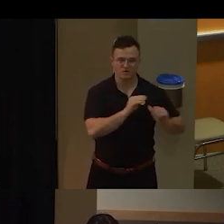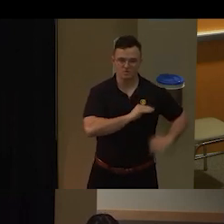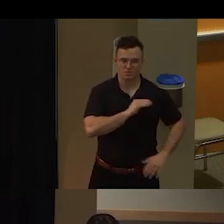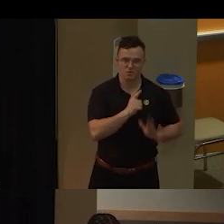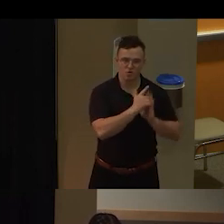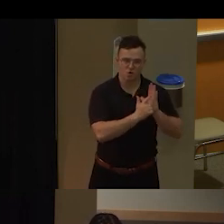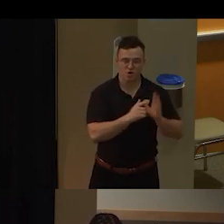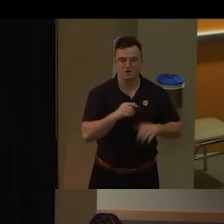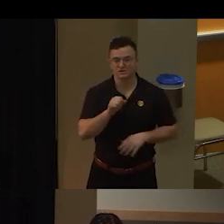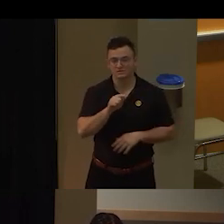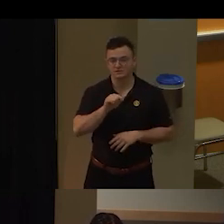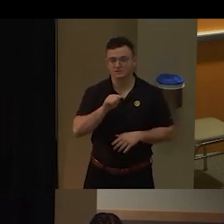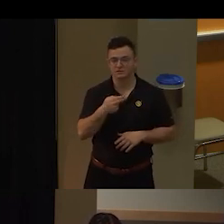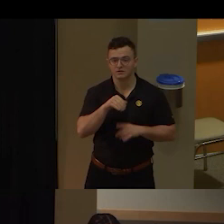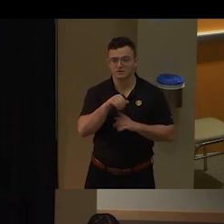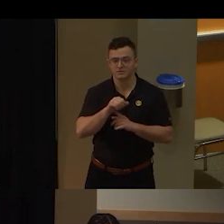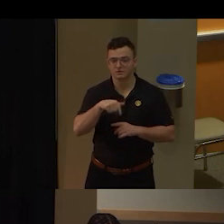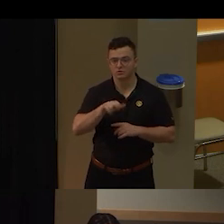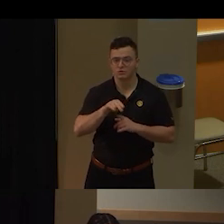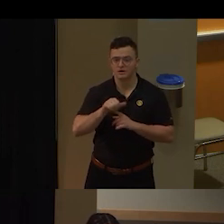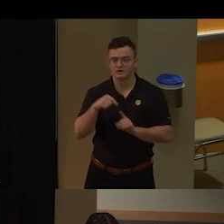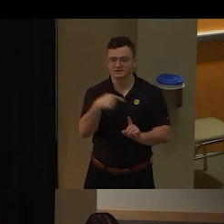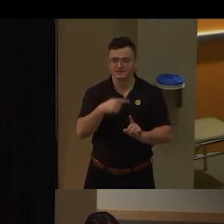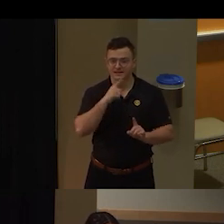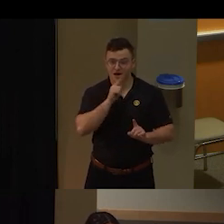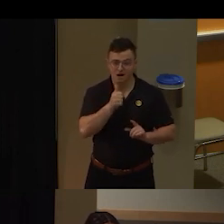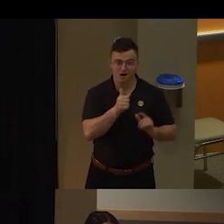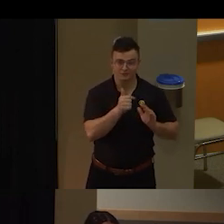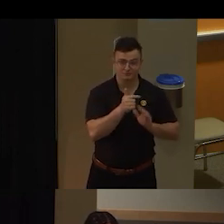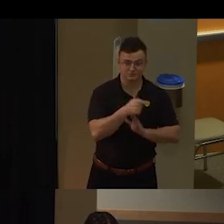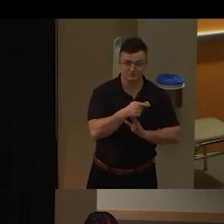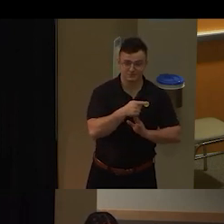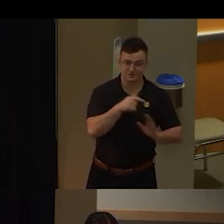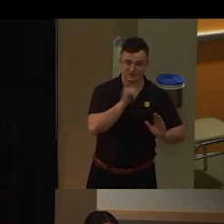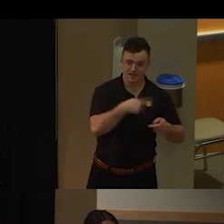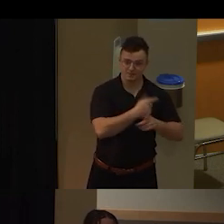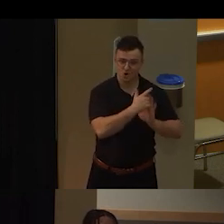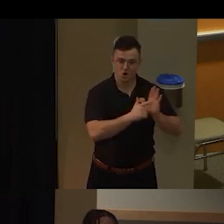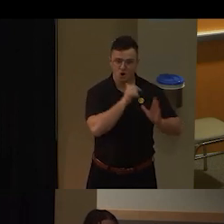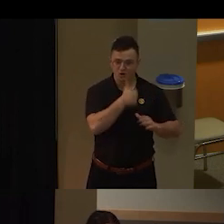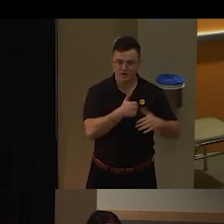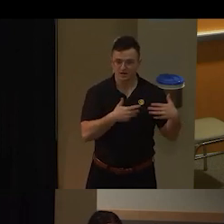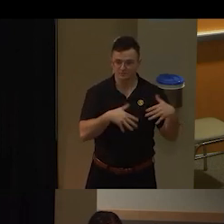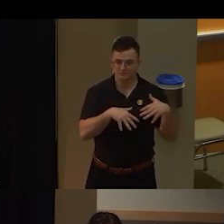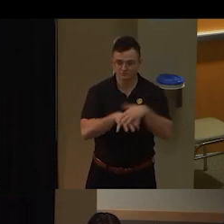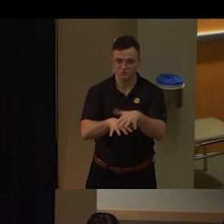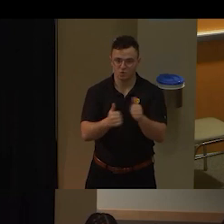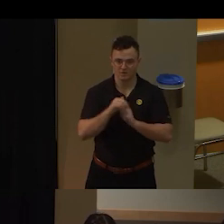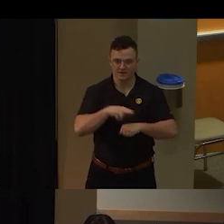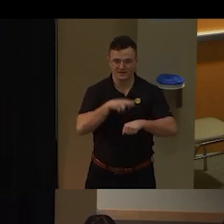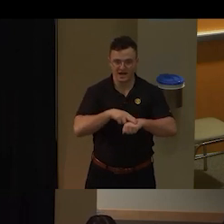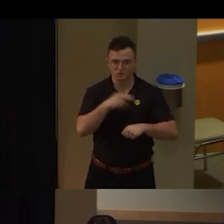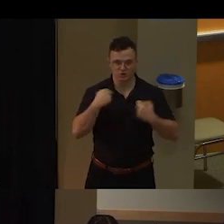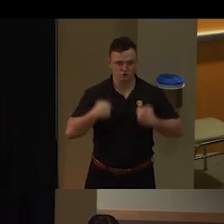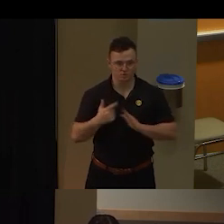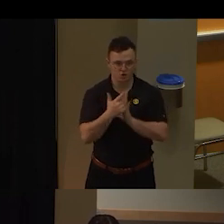Thomas Aquinas, an unjust law is a human law that is not rooted in eternal law and natural law. Any law that uplifts